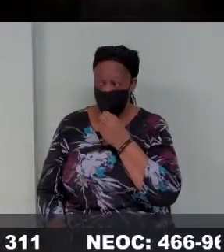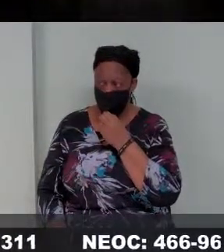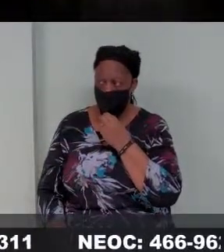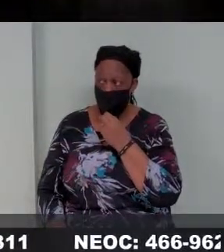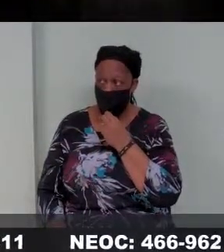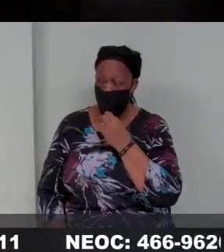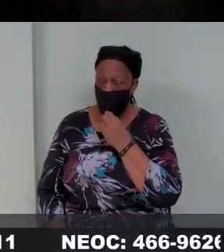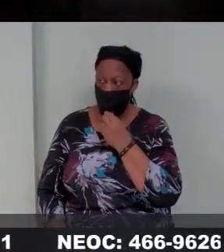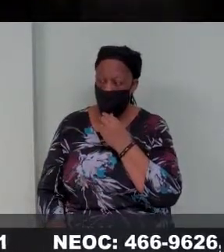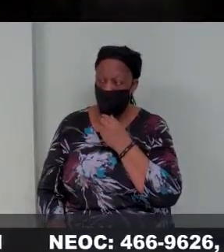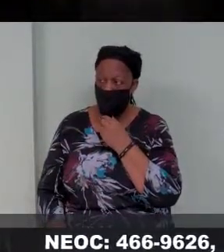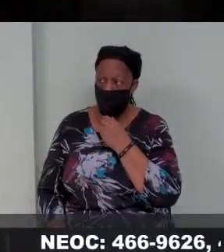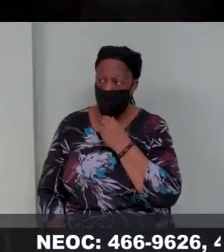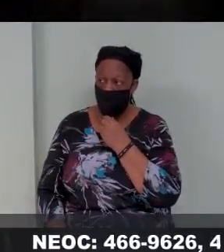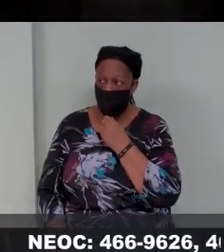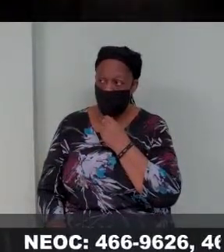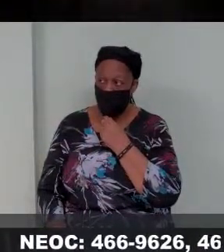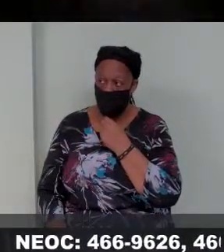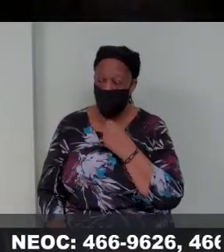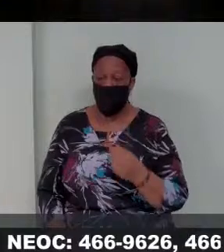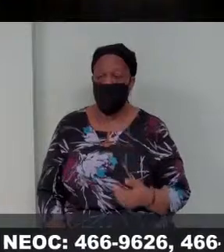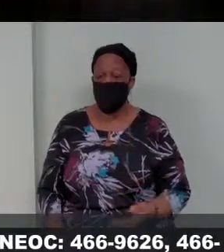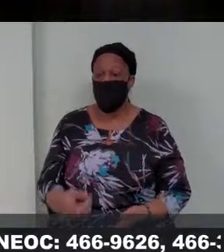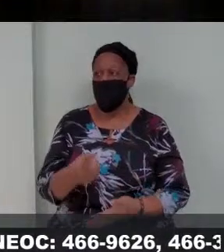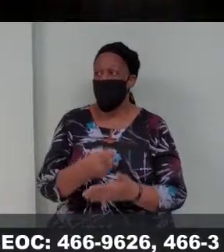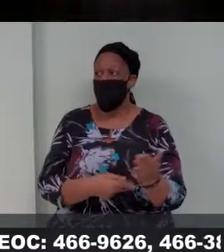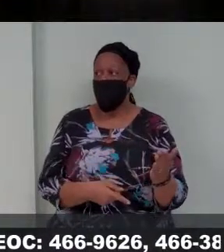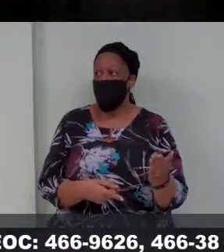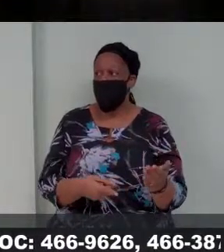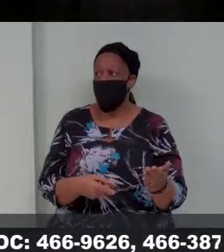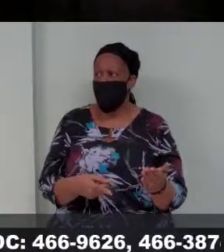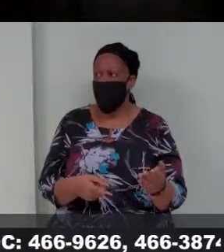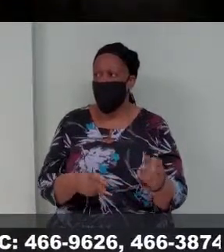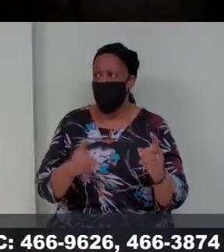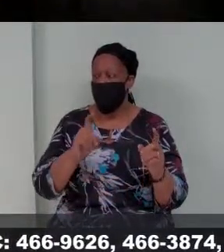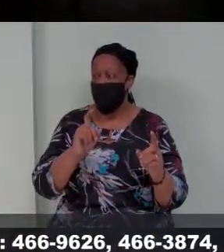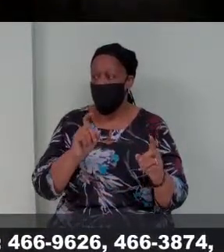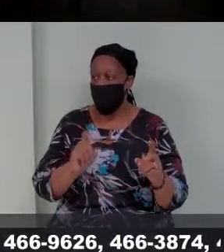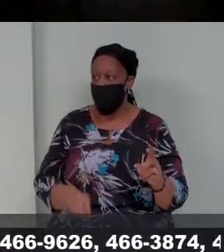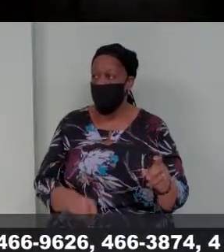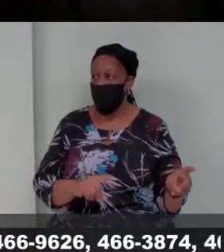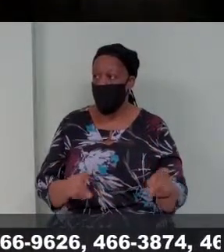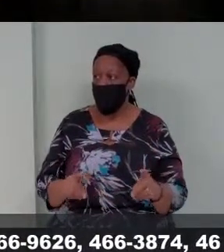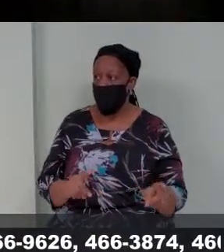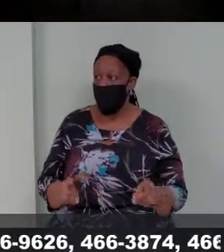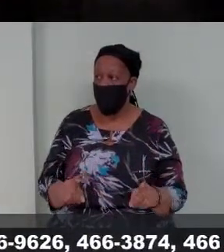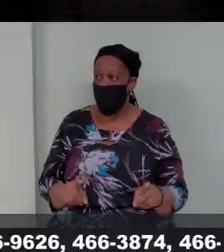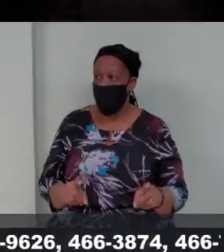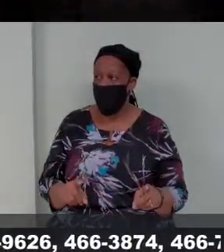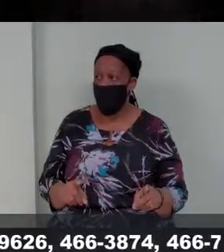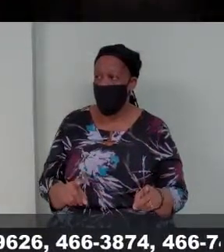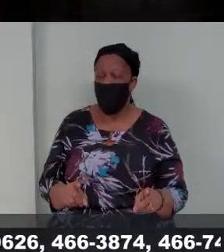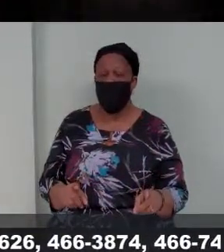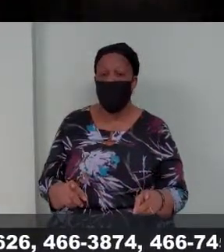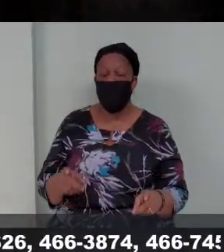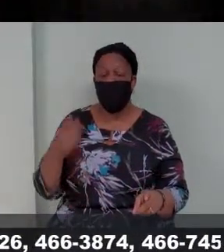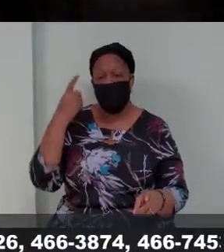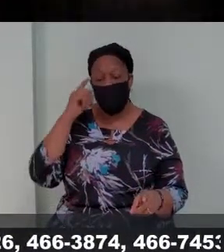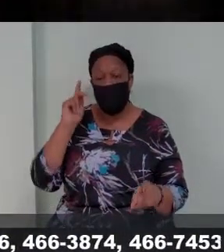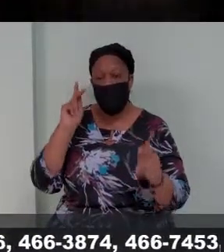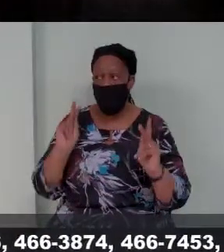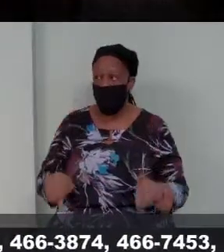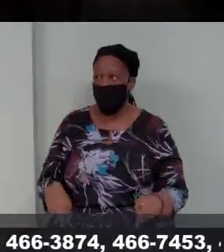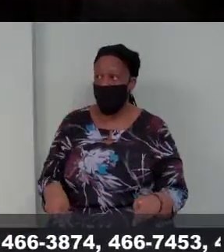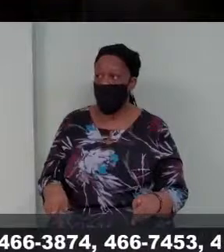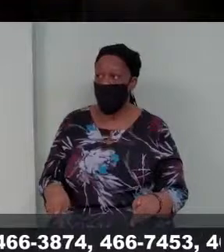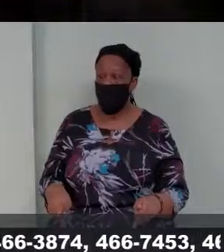for today. What are the protocols for persons who are traveling to conduct business for